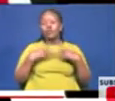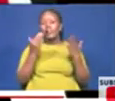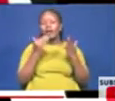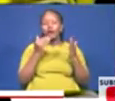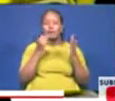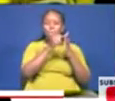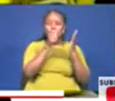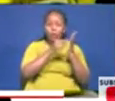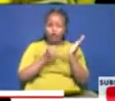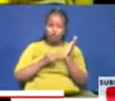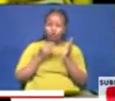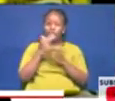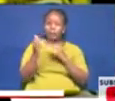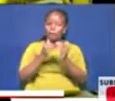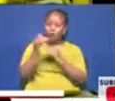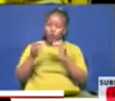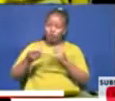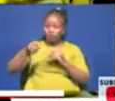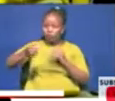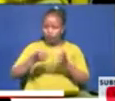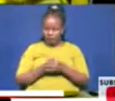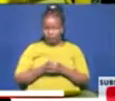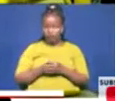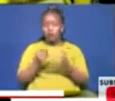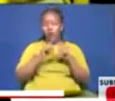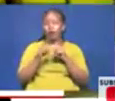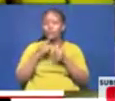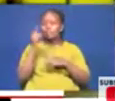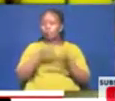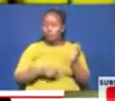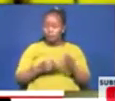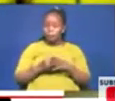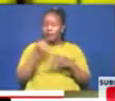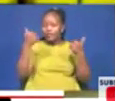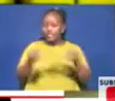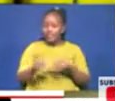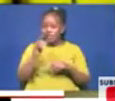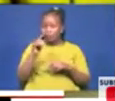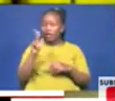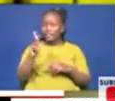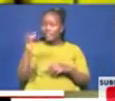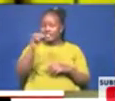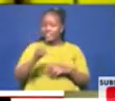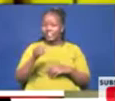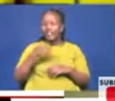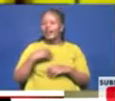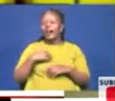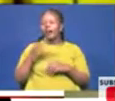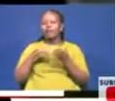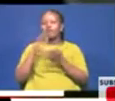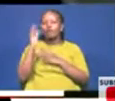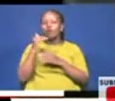for compensation. The standards body argues that for every kilogram of edible oil and fat, the iron level should not exceed